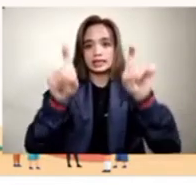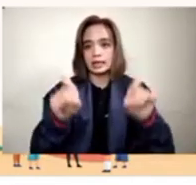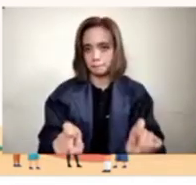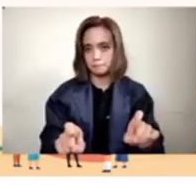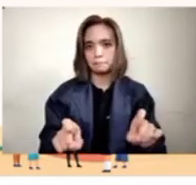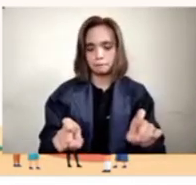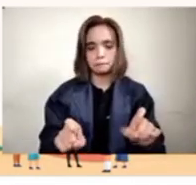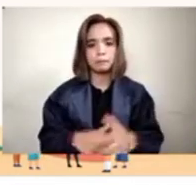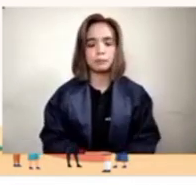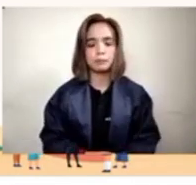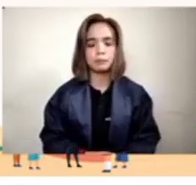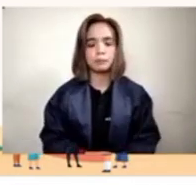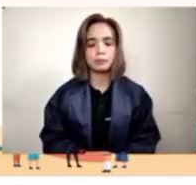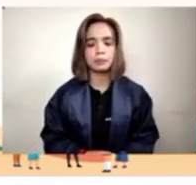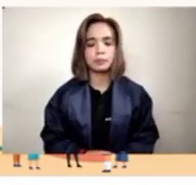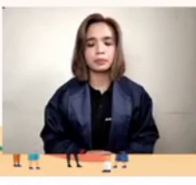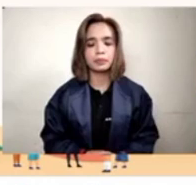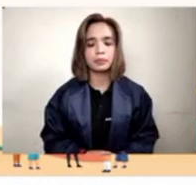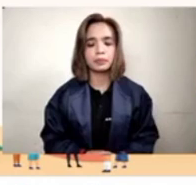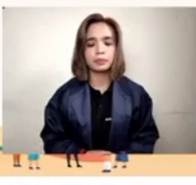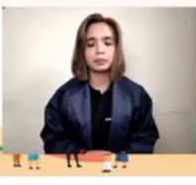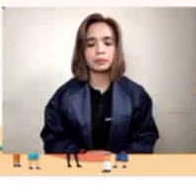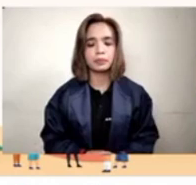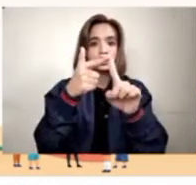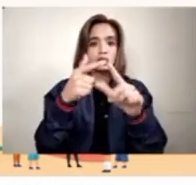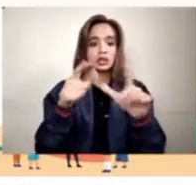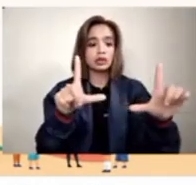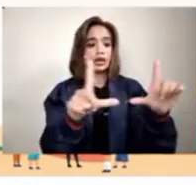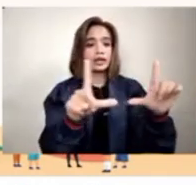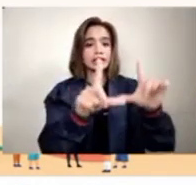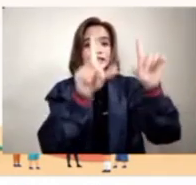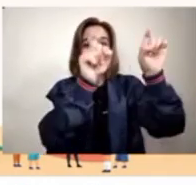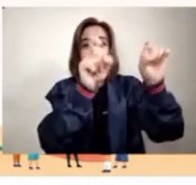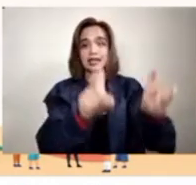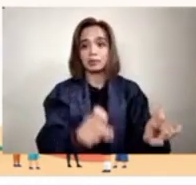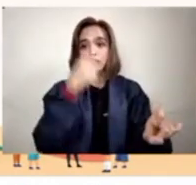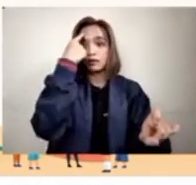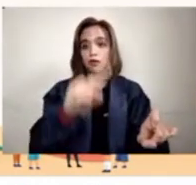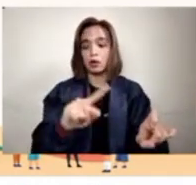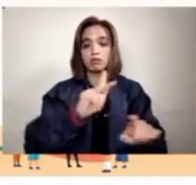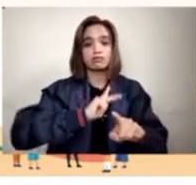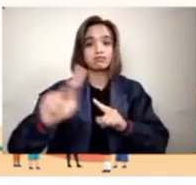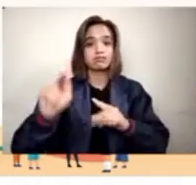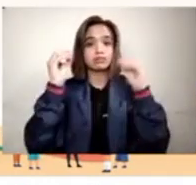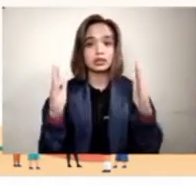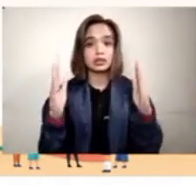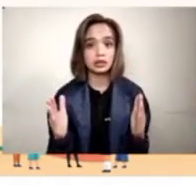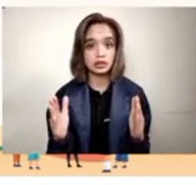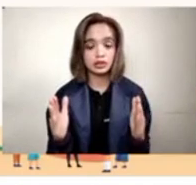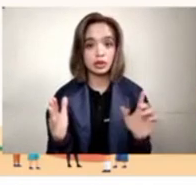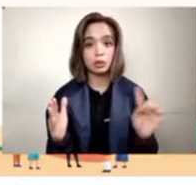review the board exam test objectives with the end goal that licensure examination